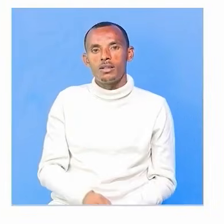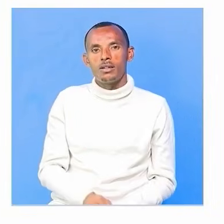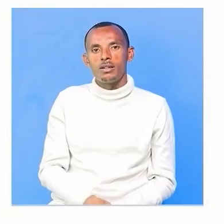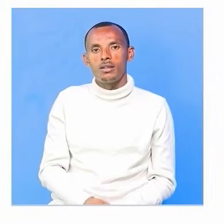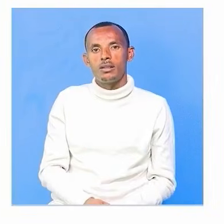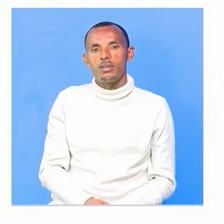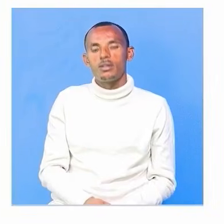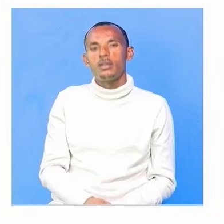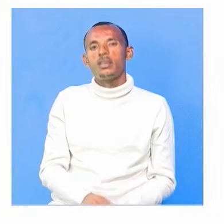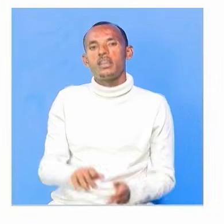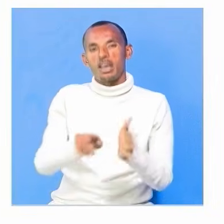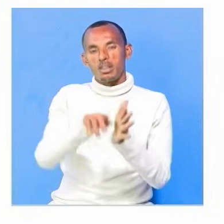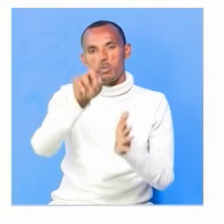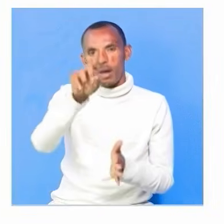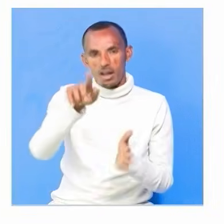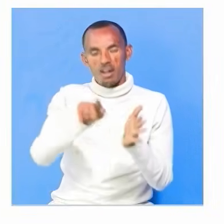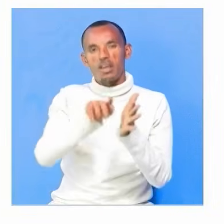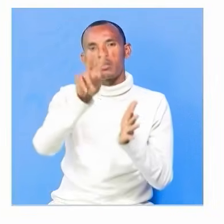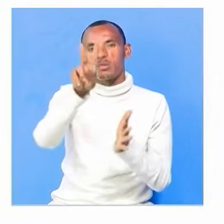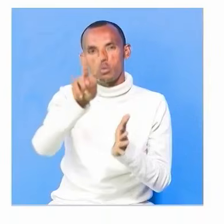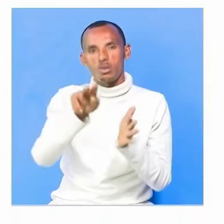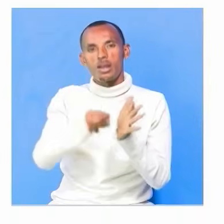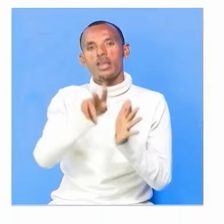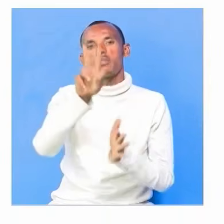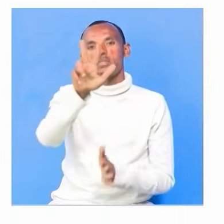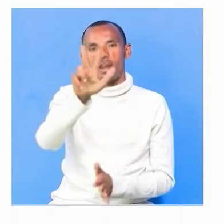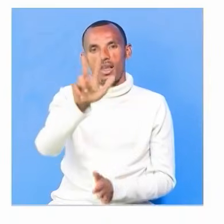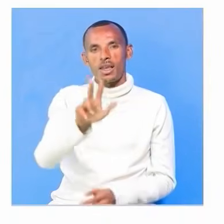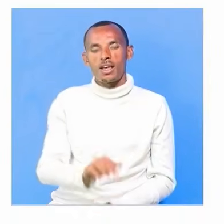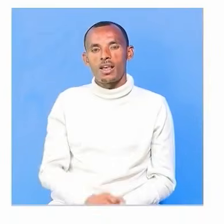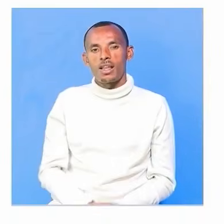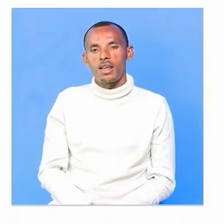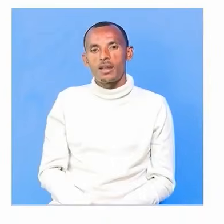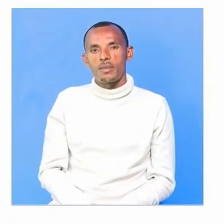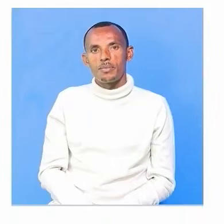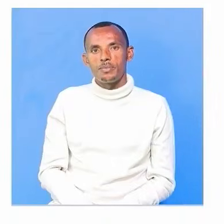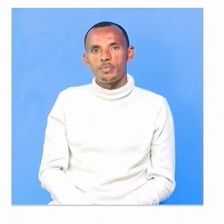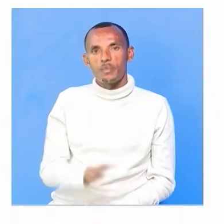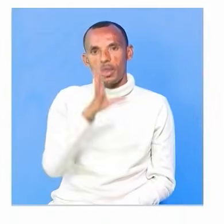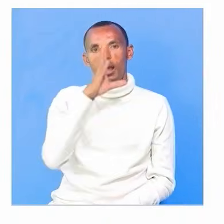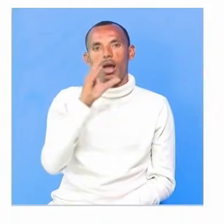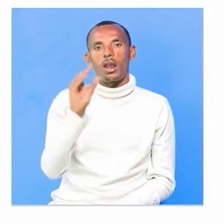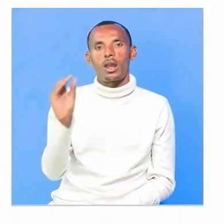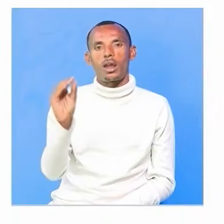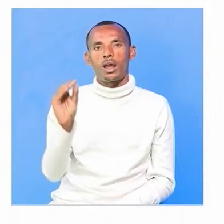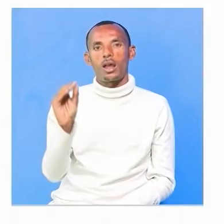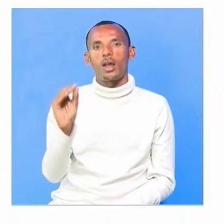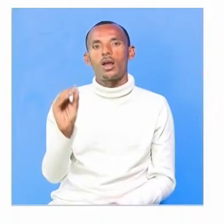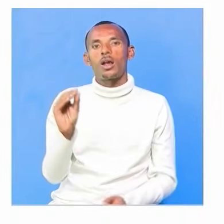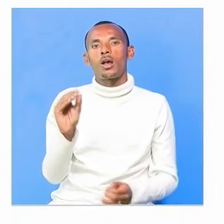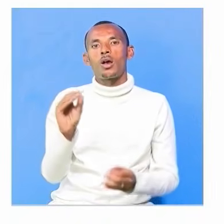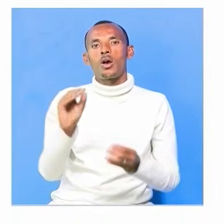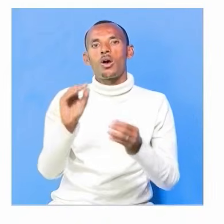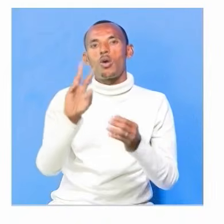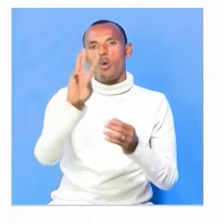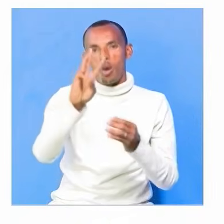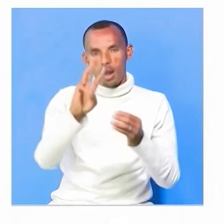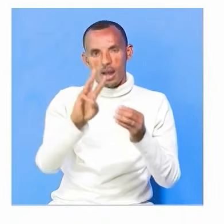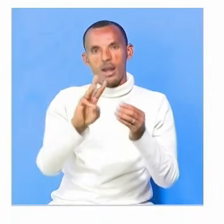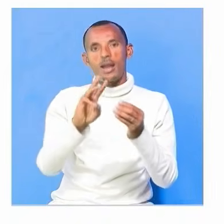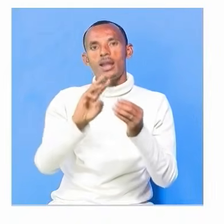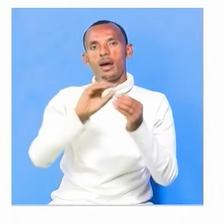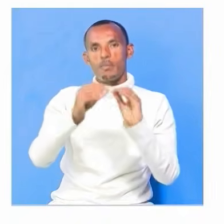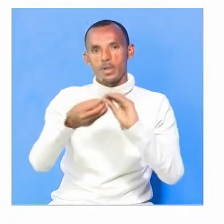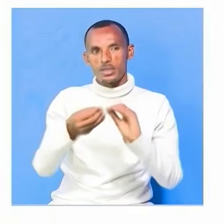negative 1, negative 2, negative 3, and so on, and whole numbers, right?